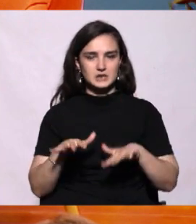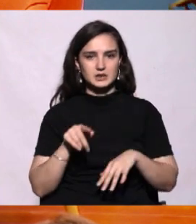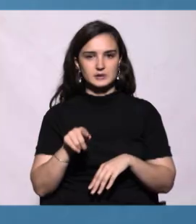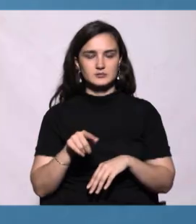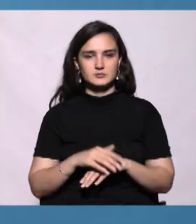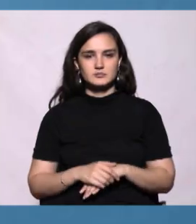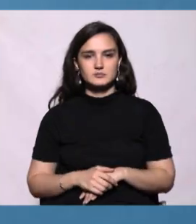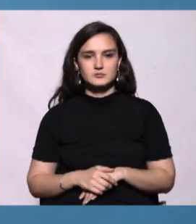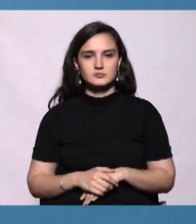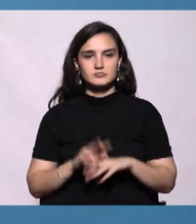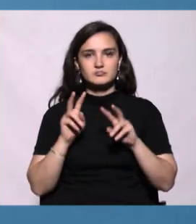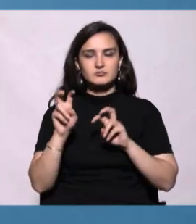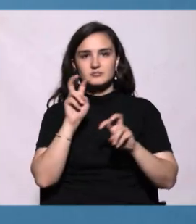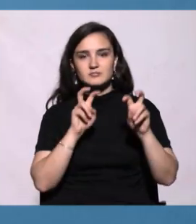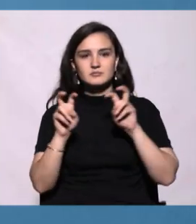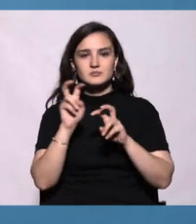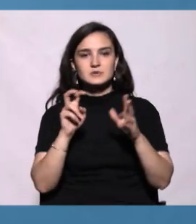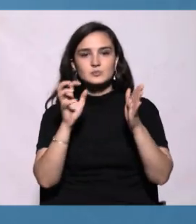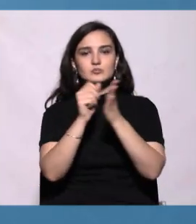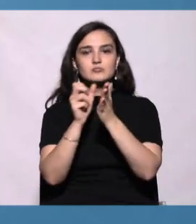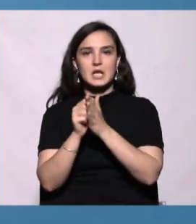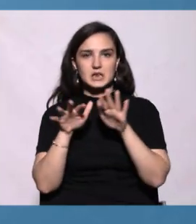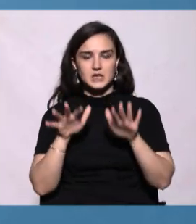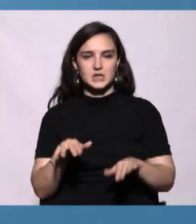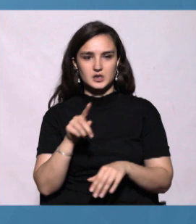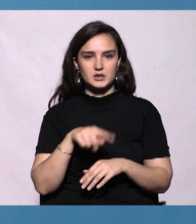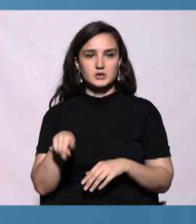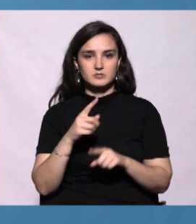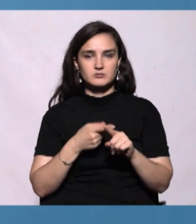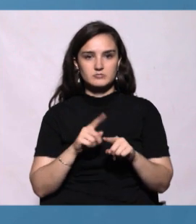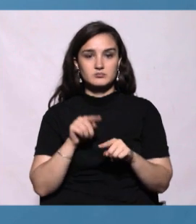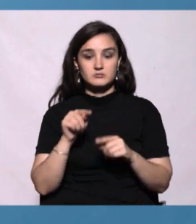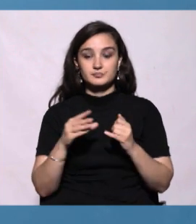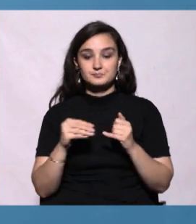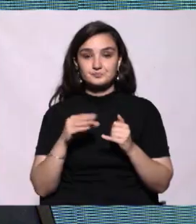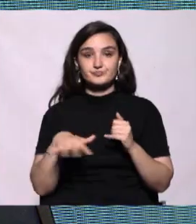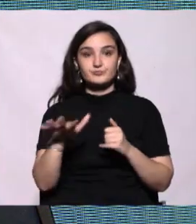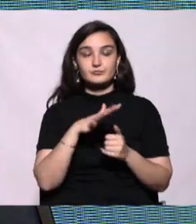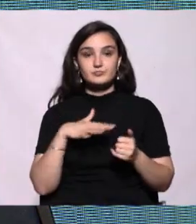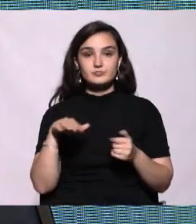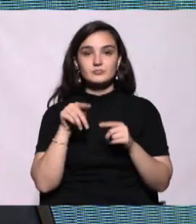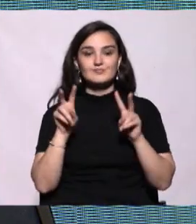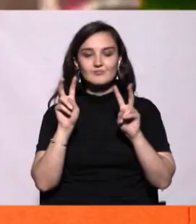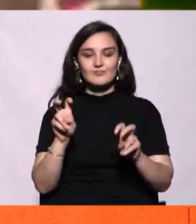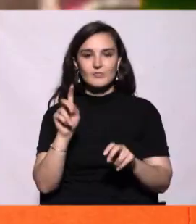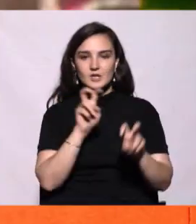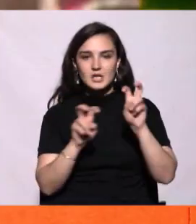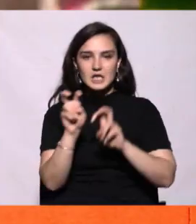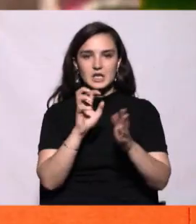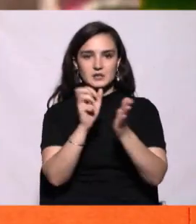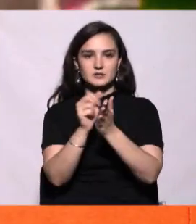Now that's a wasteland, not cultivated very much, and it's land preserved for hunting.